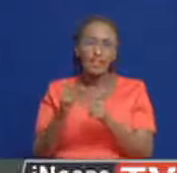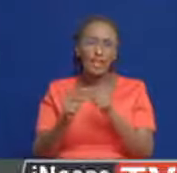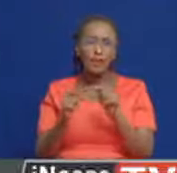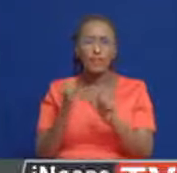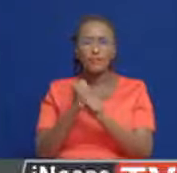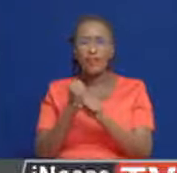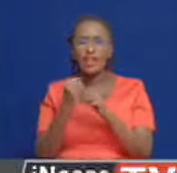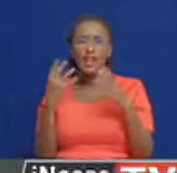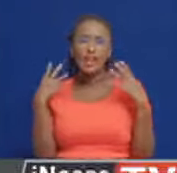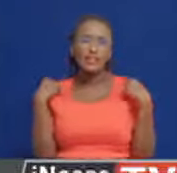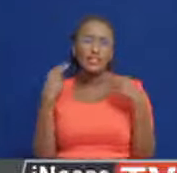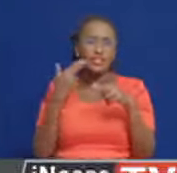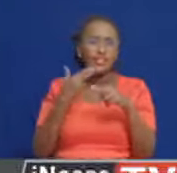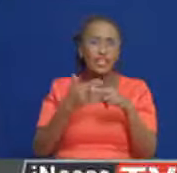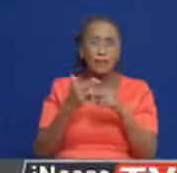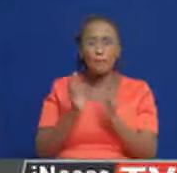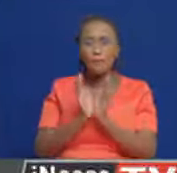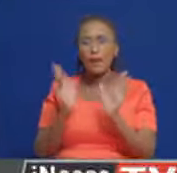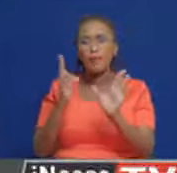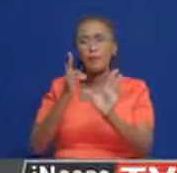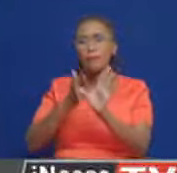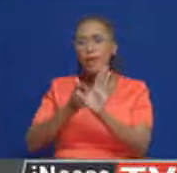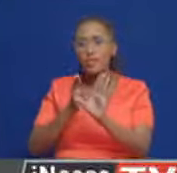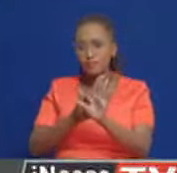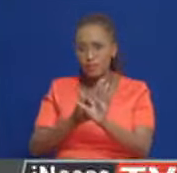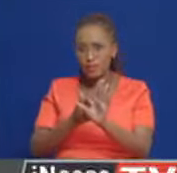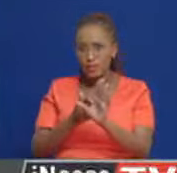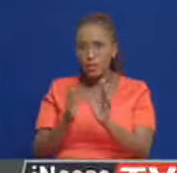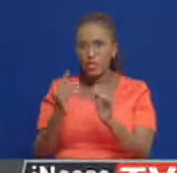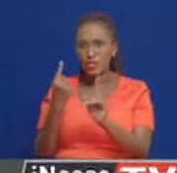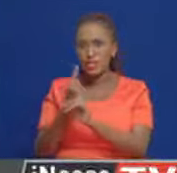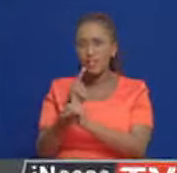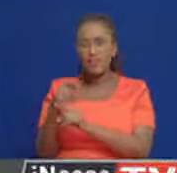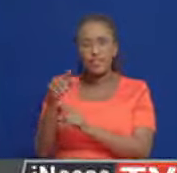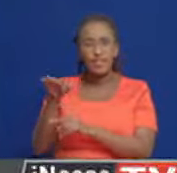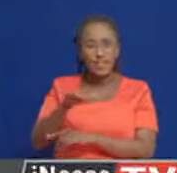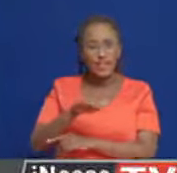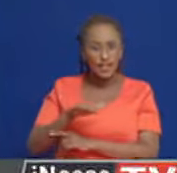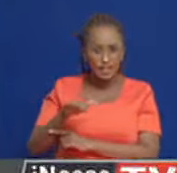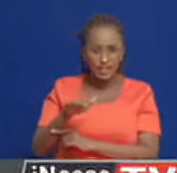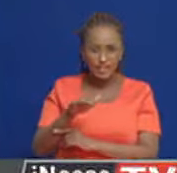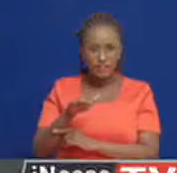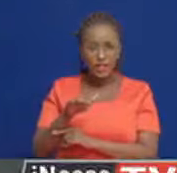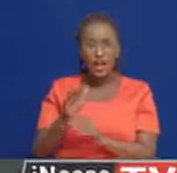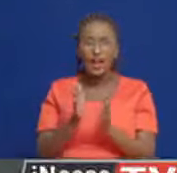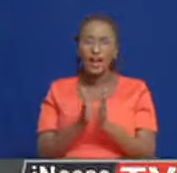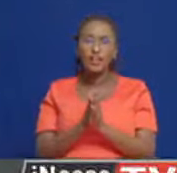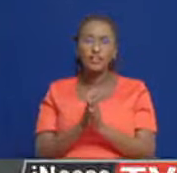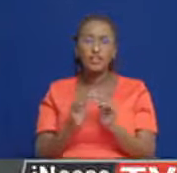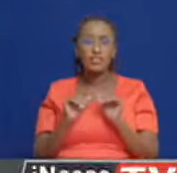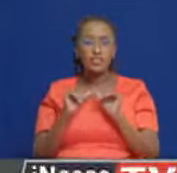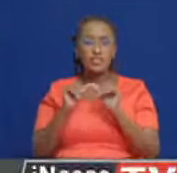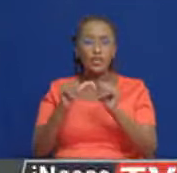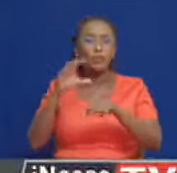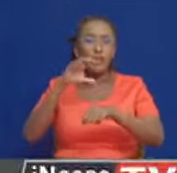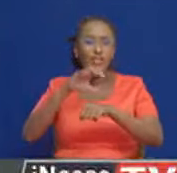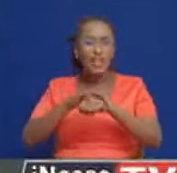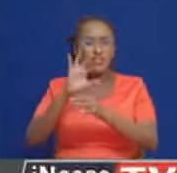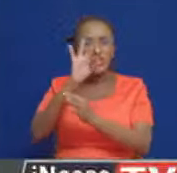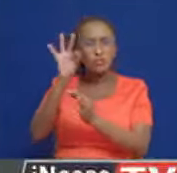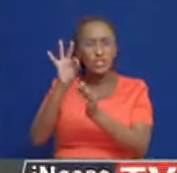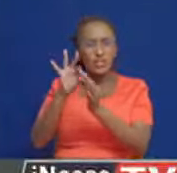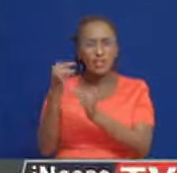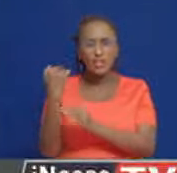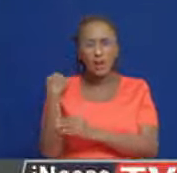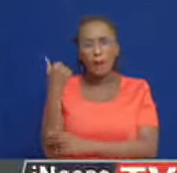exercise called public participation with various sectors, and we are yet to get the exact figure, but